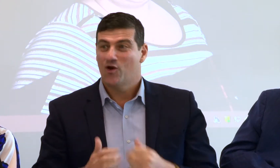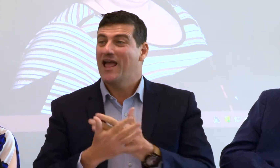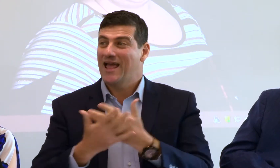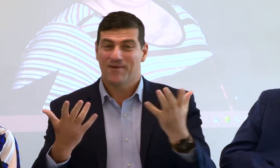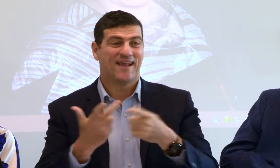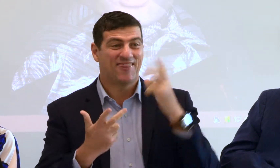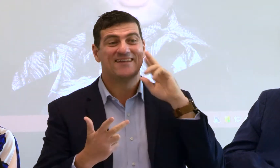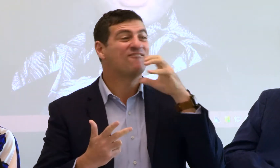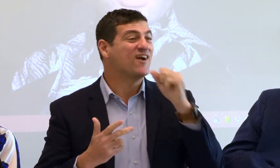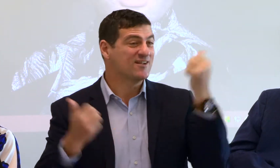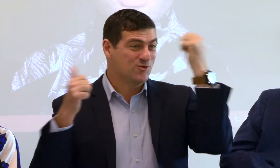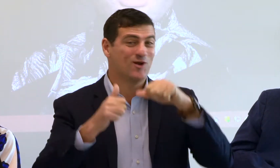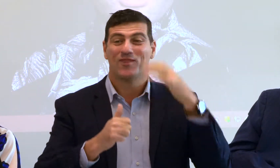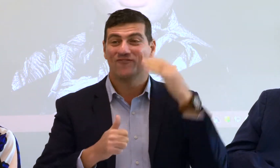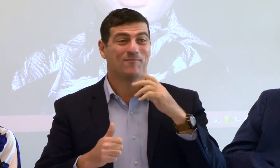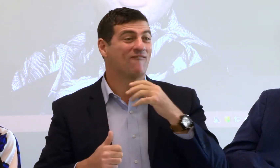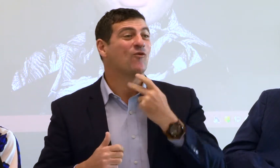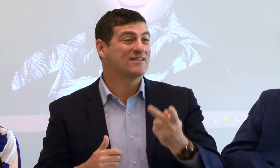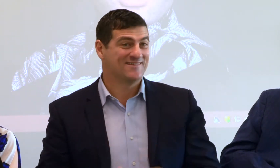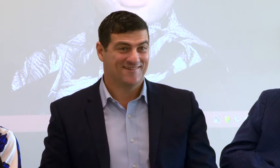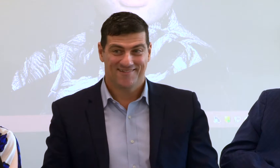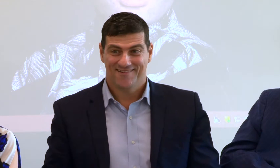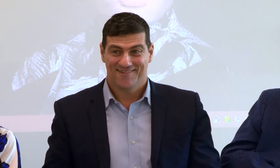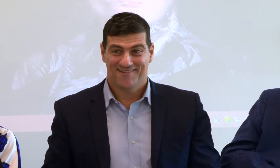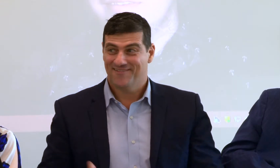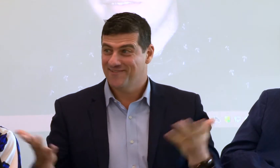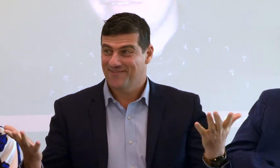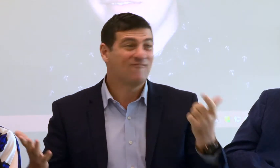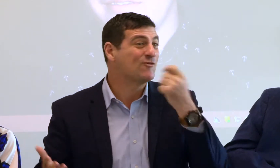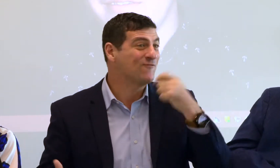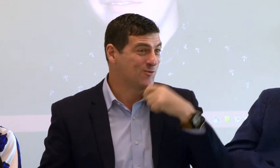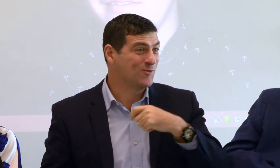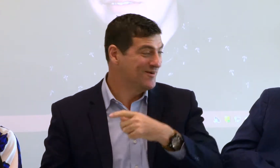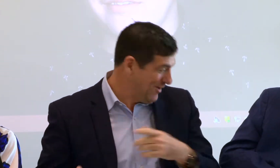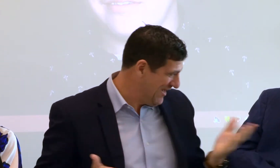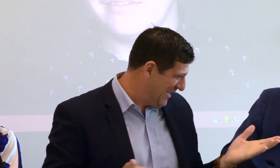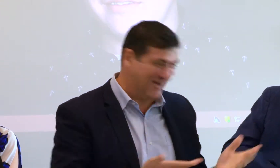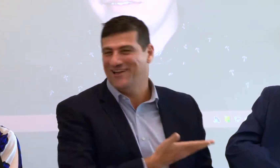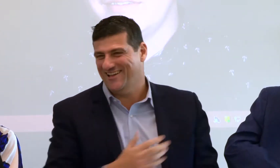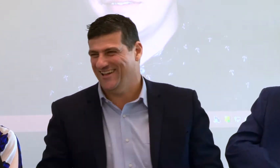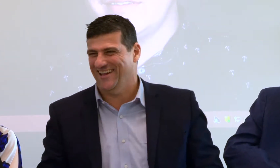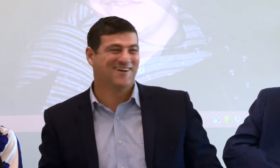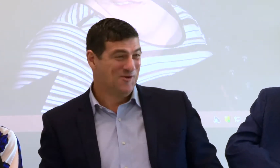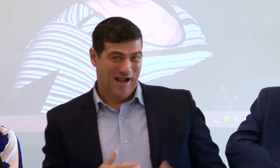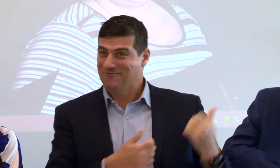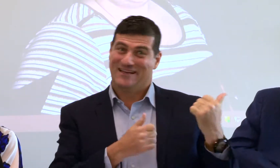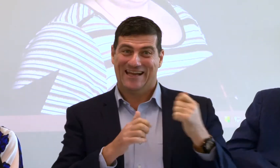female voice. How many other deaf guys do you know with a female voice? Very few.